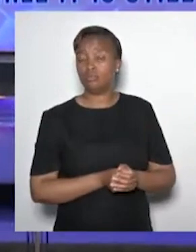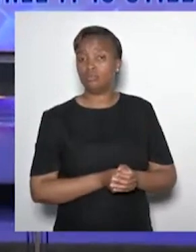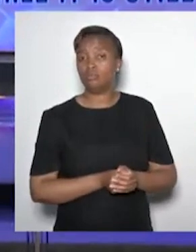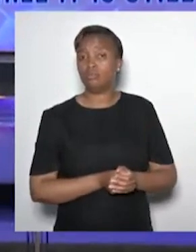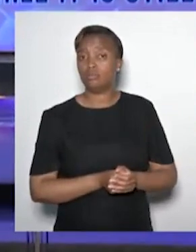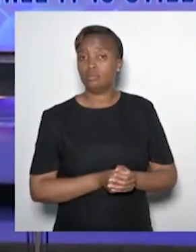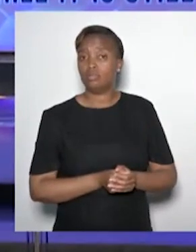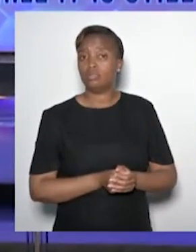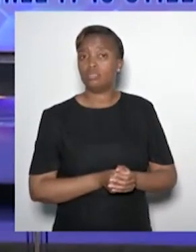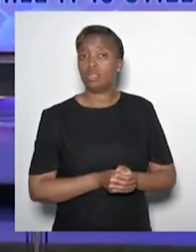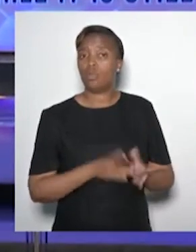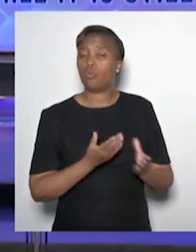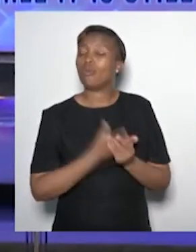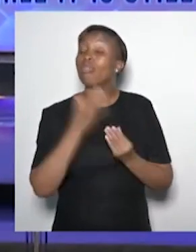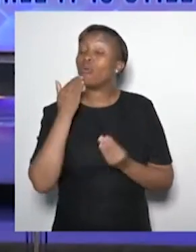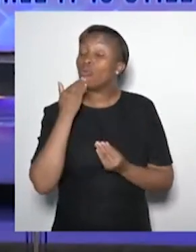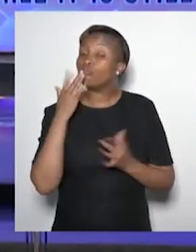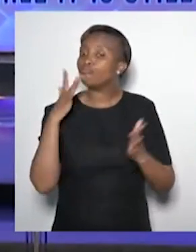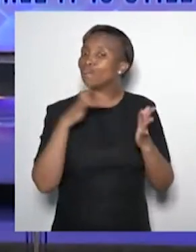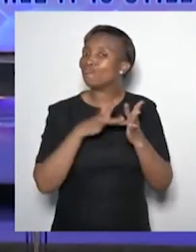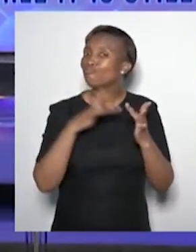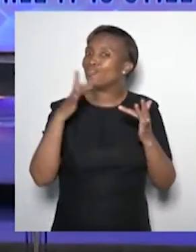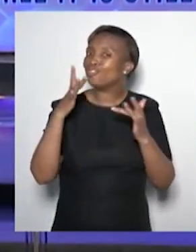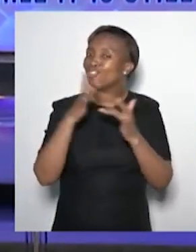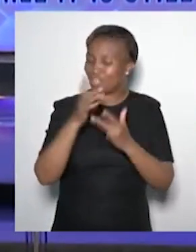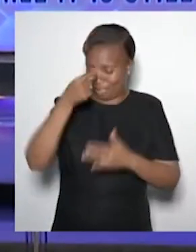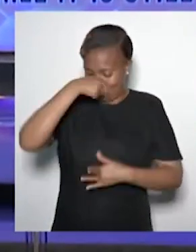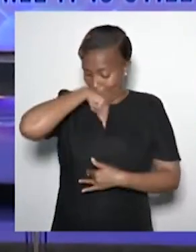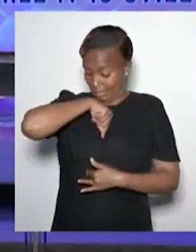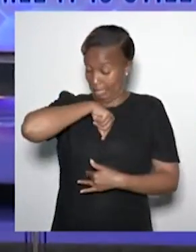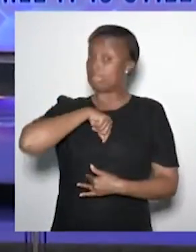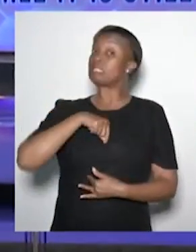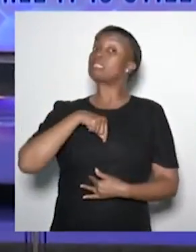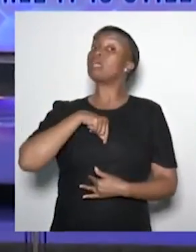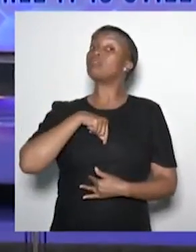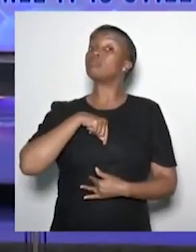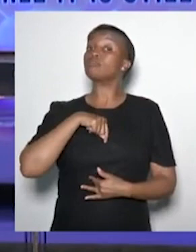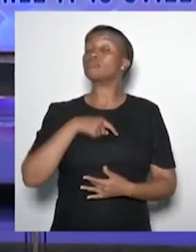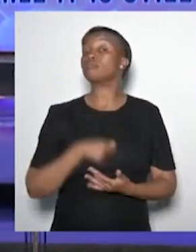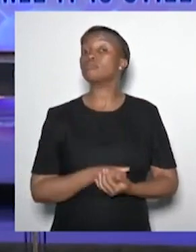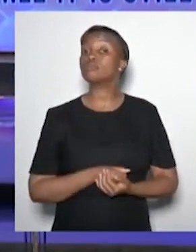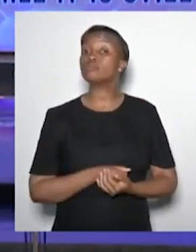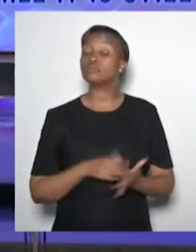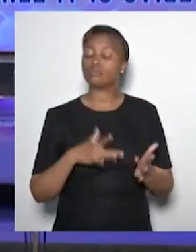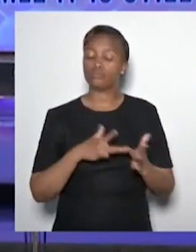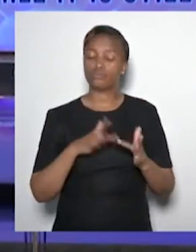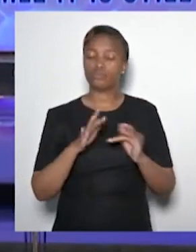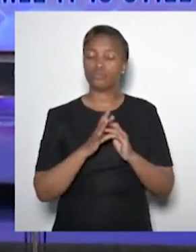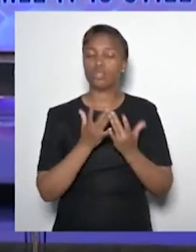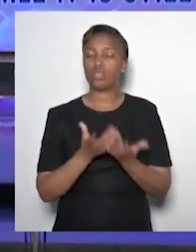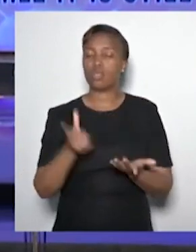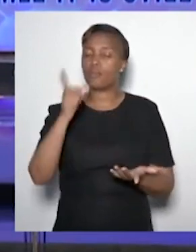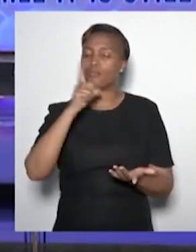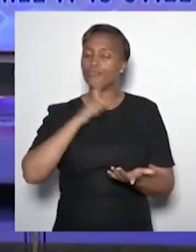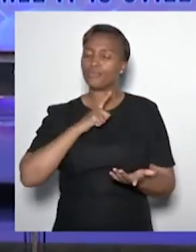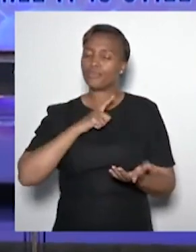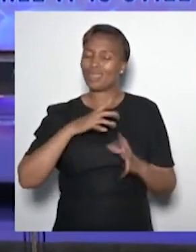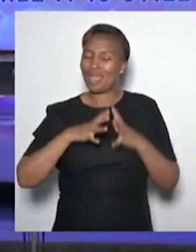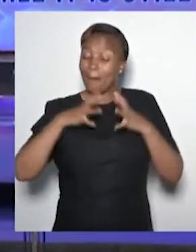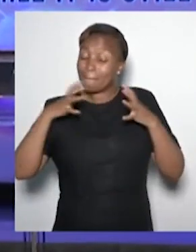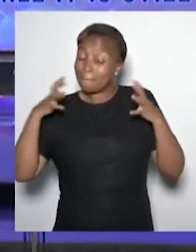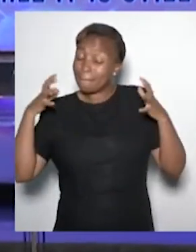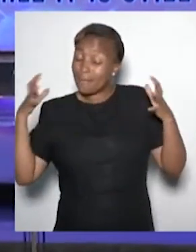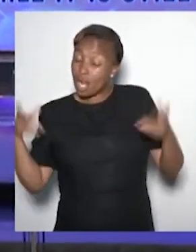with Jesus inside ourselves. The Bible says, greater is he